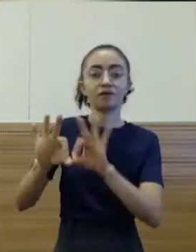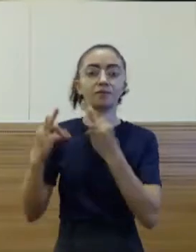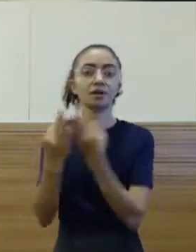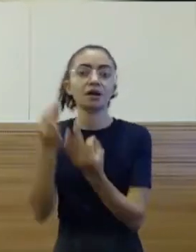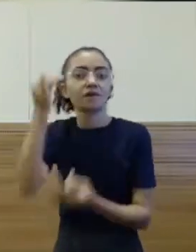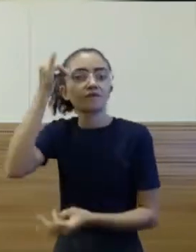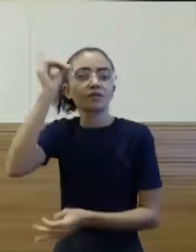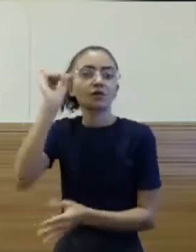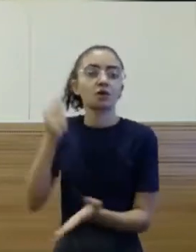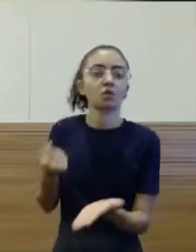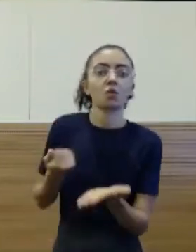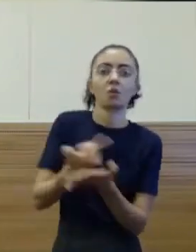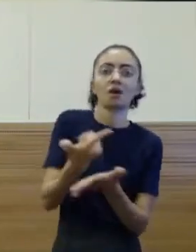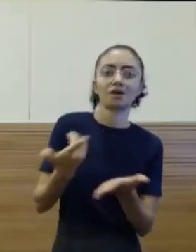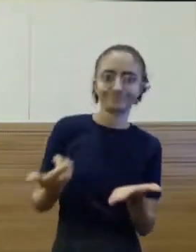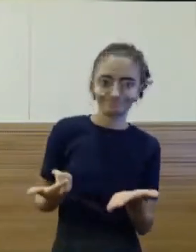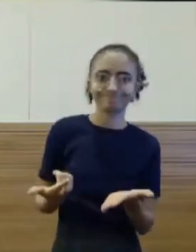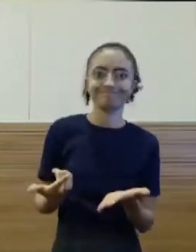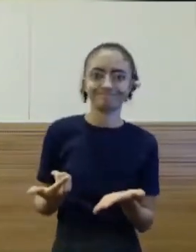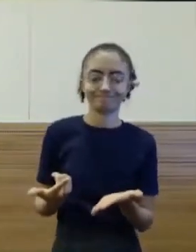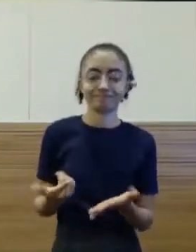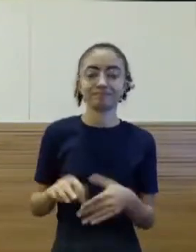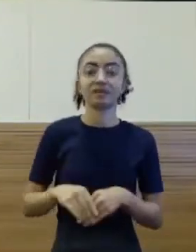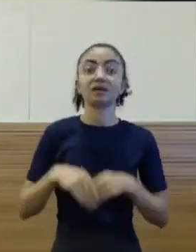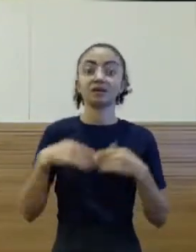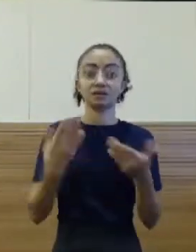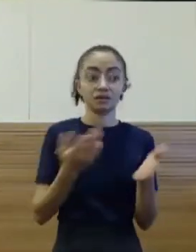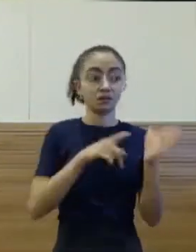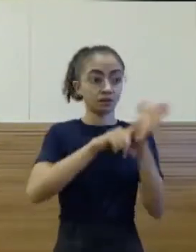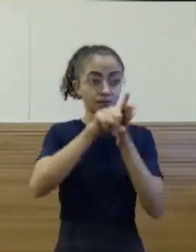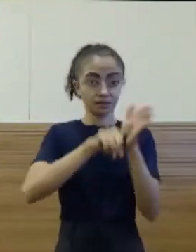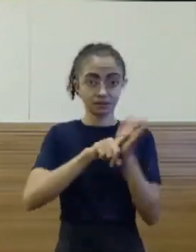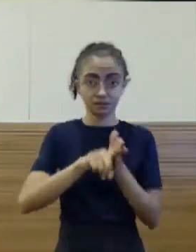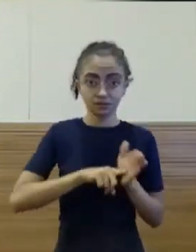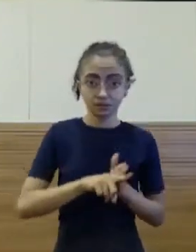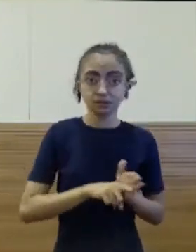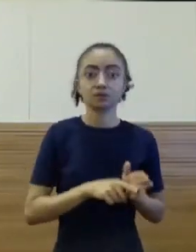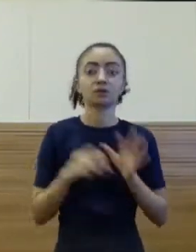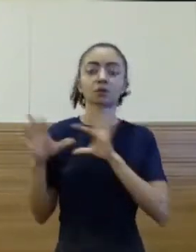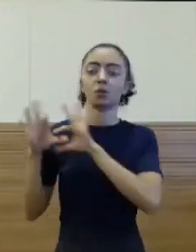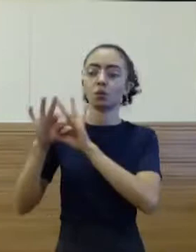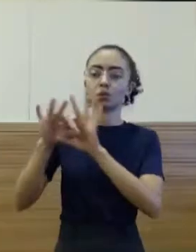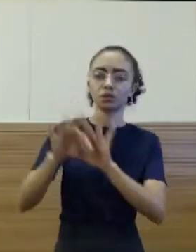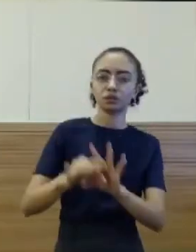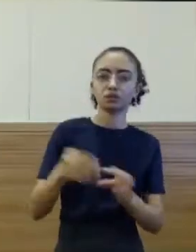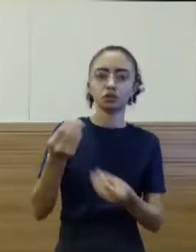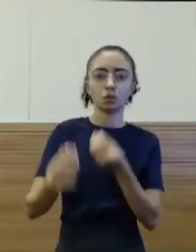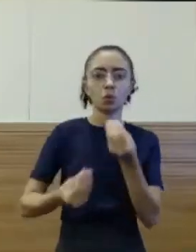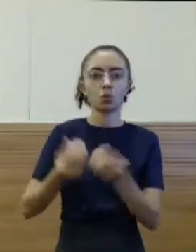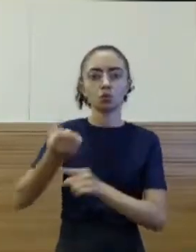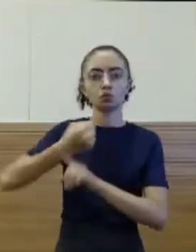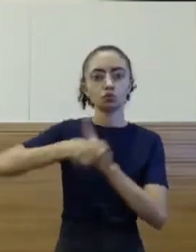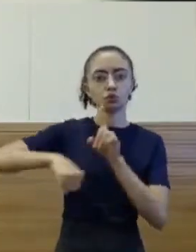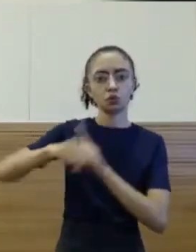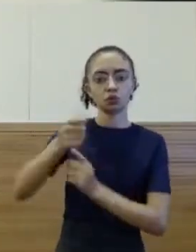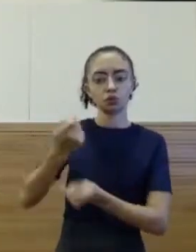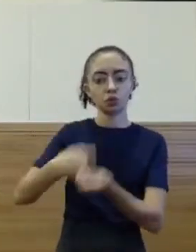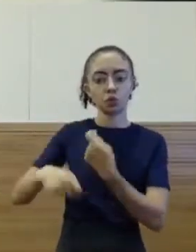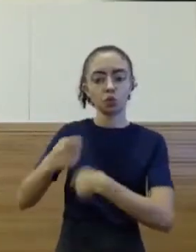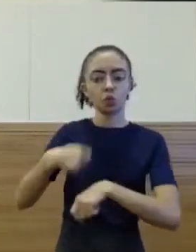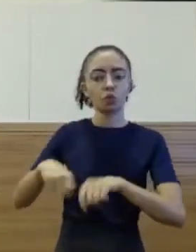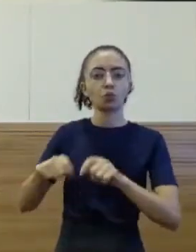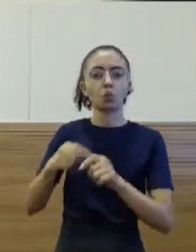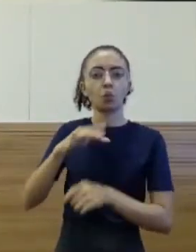stop buying those products and prioritize other types of foods. So in the studies that we've had in the an